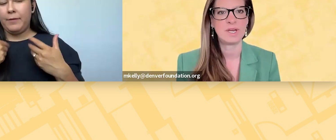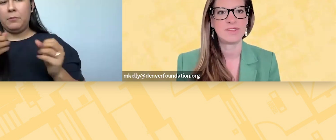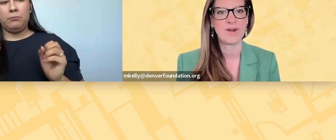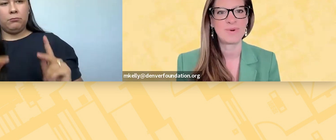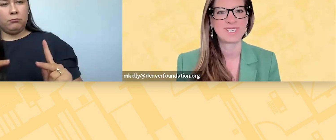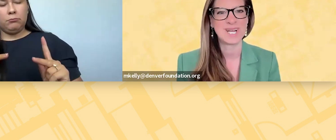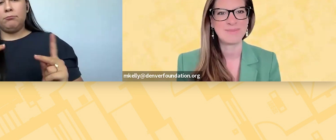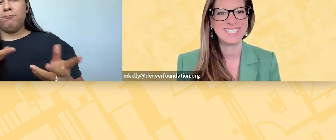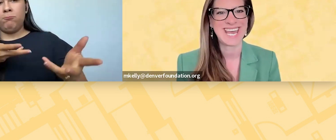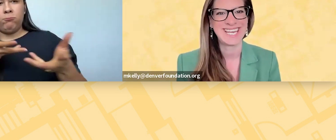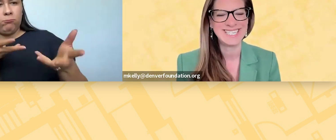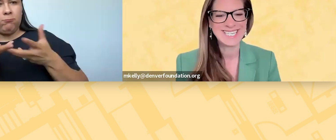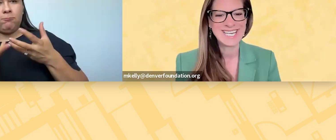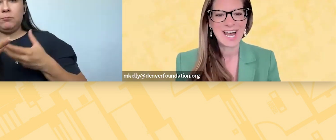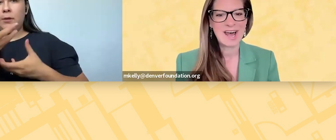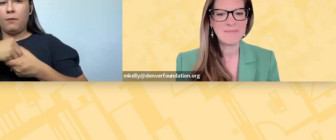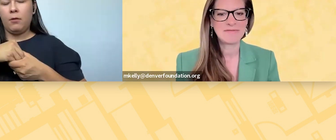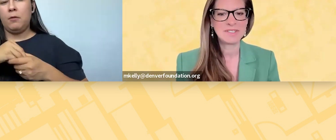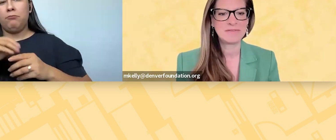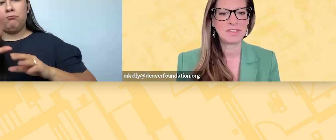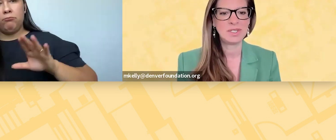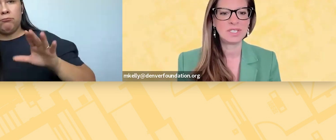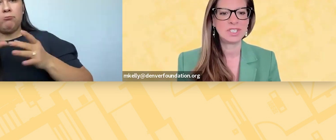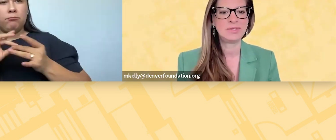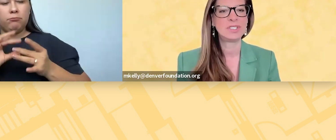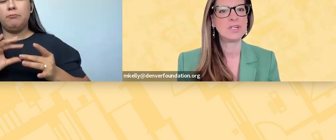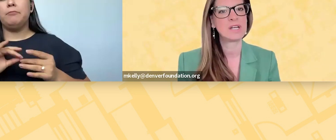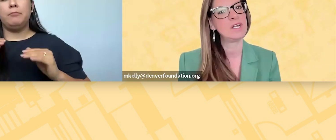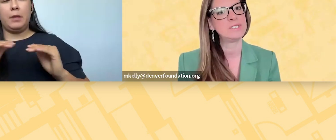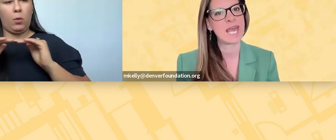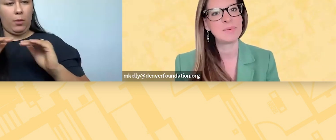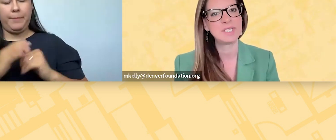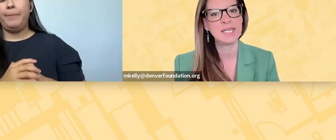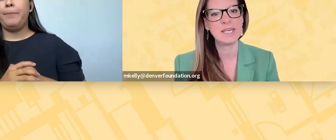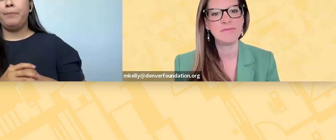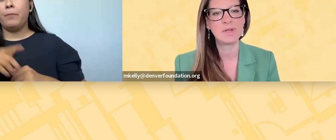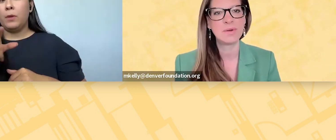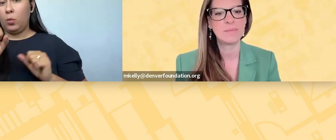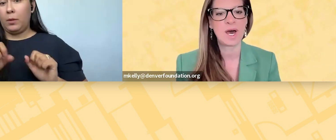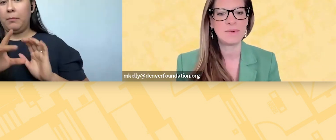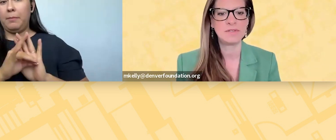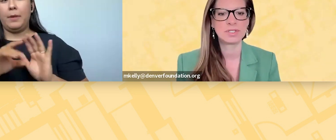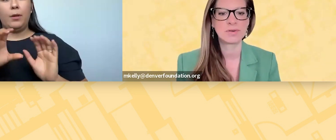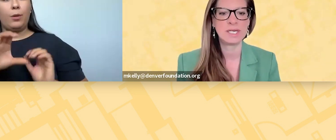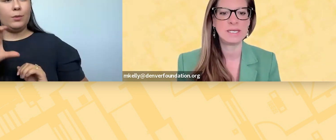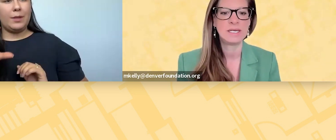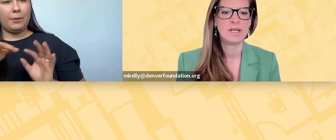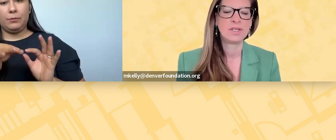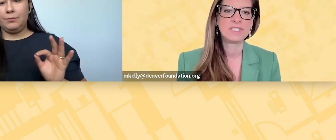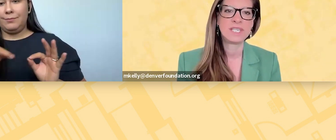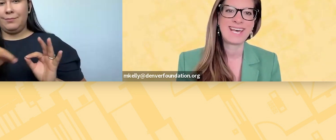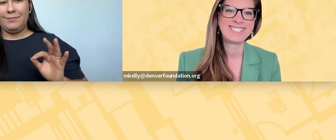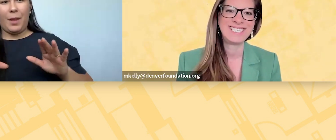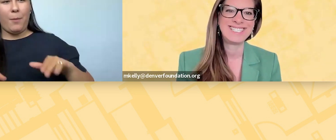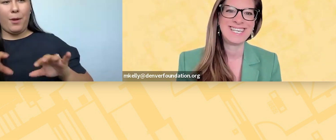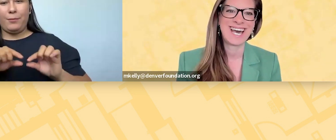equally with our workshop today. First of all, you can choose to turn on closed captioning. If you go to the bottom of your screen,